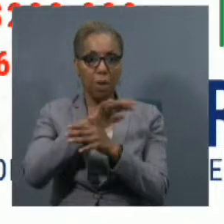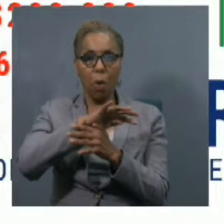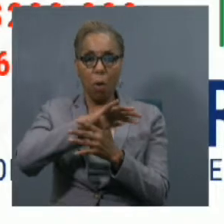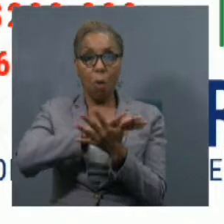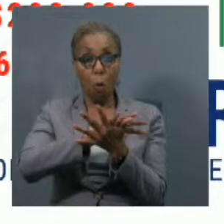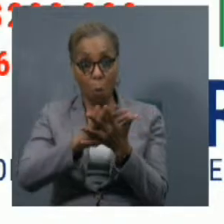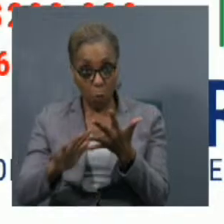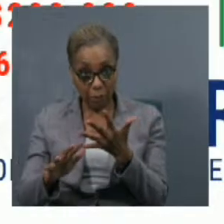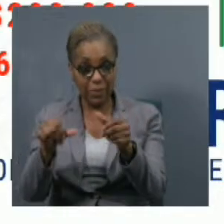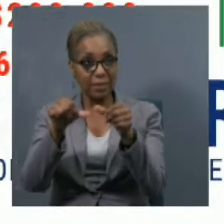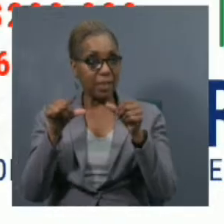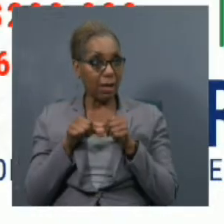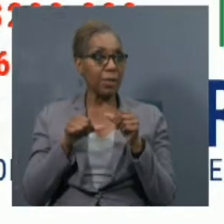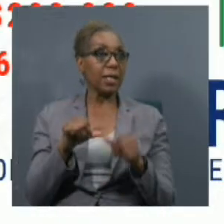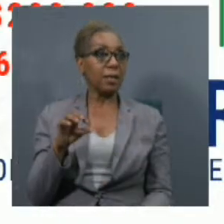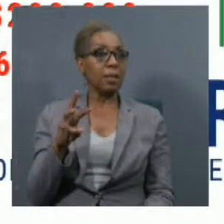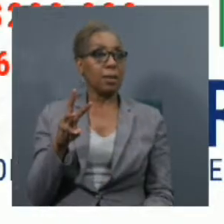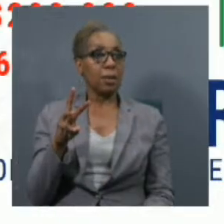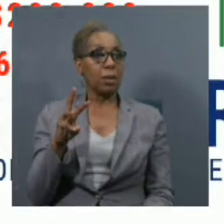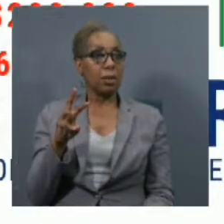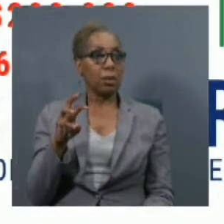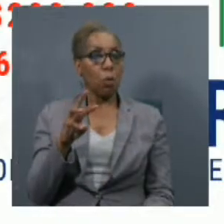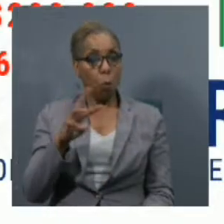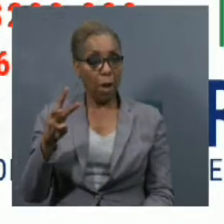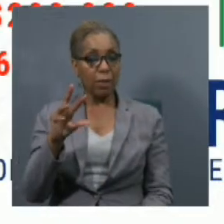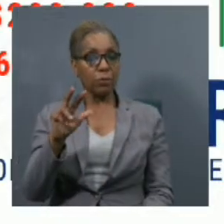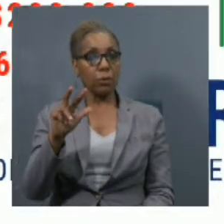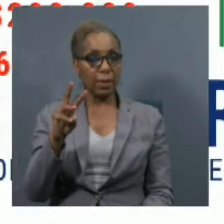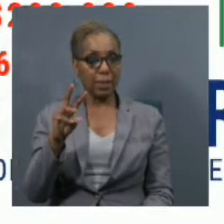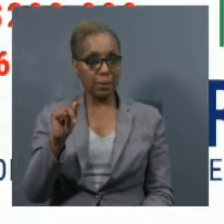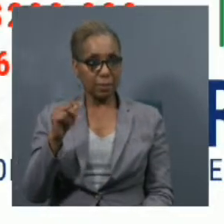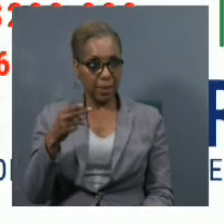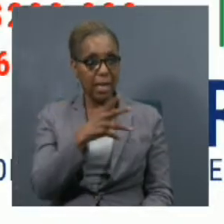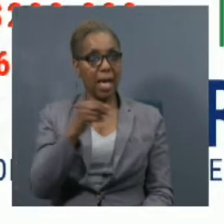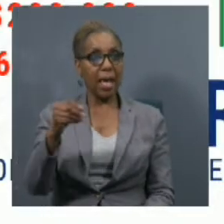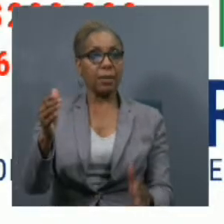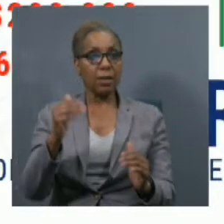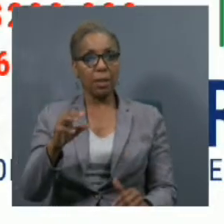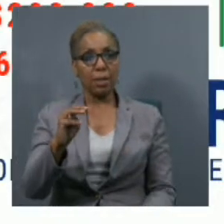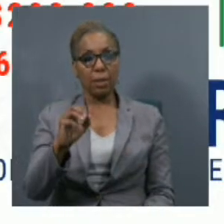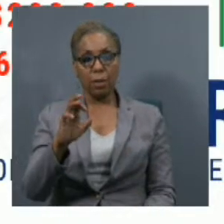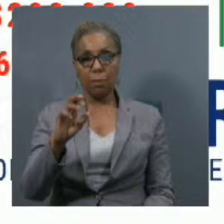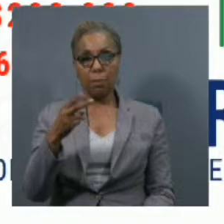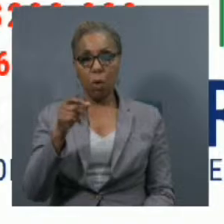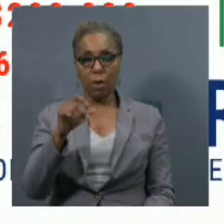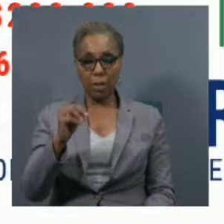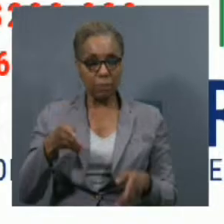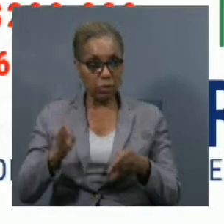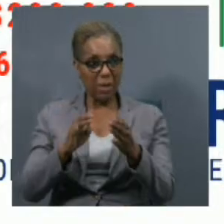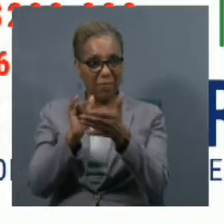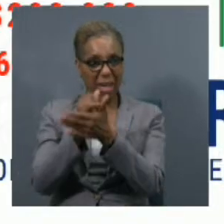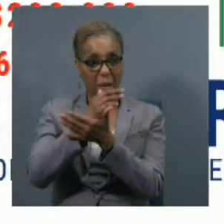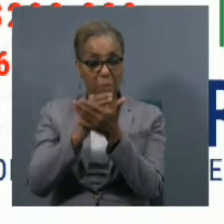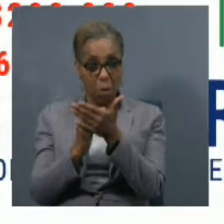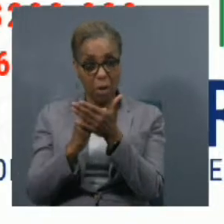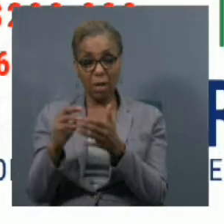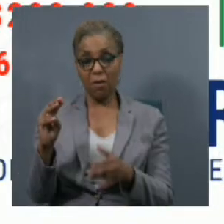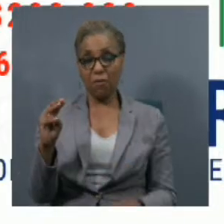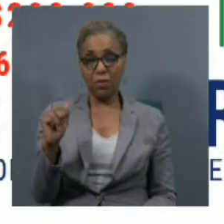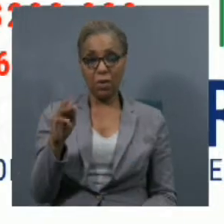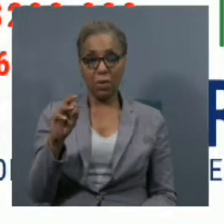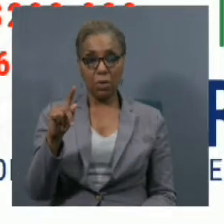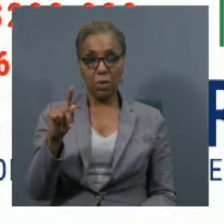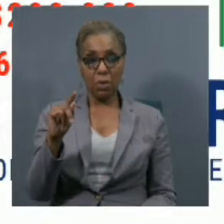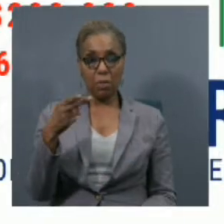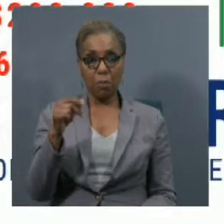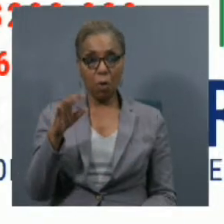from the roundabout to John Barrow Road. And we looked at Markham Street. This is the portion of Markham Street that's out in